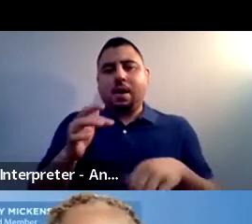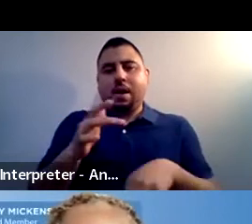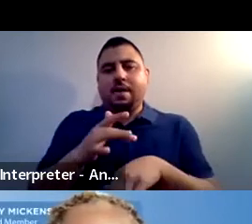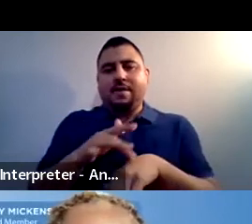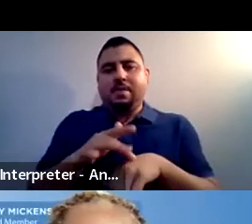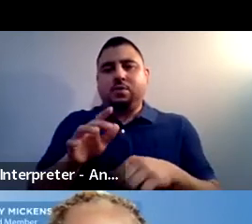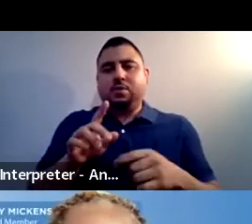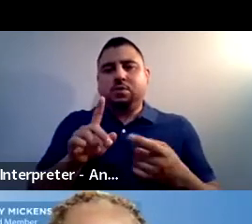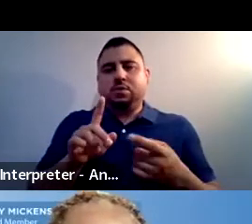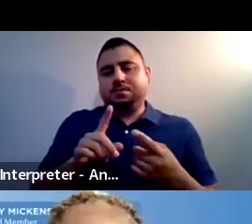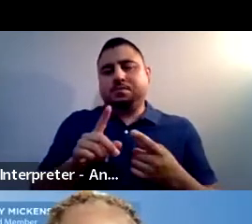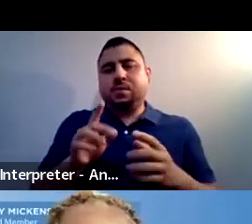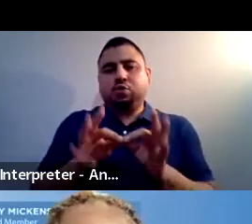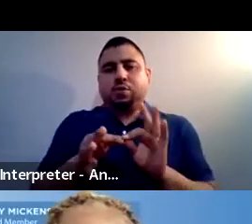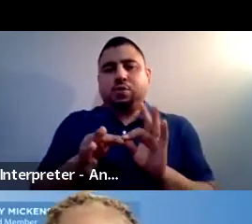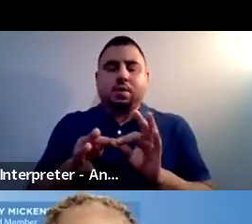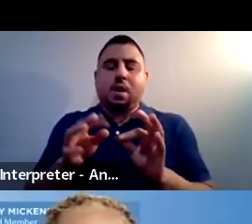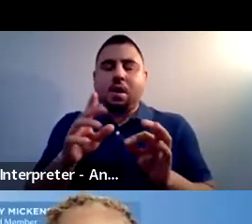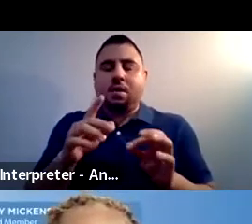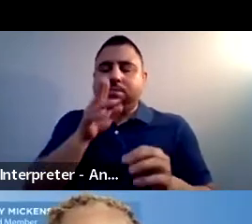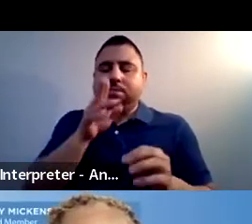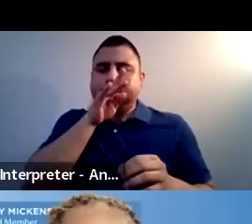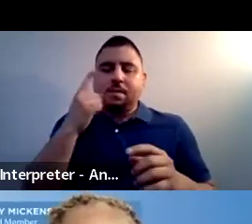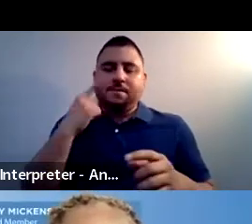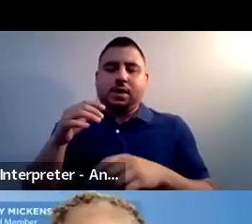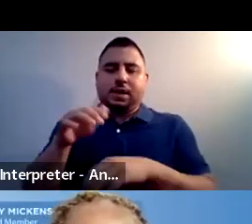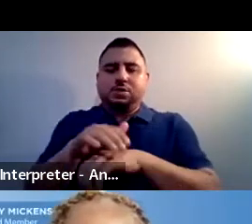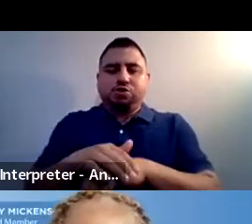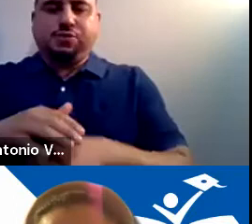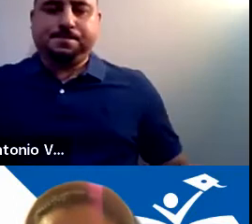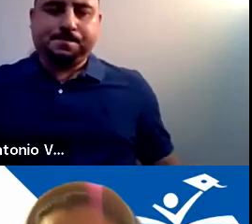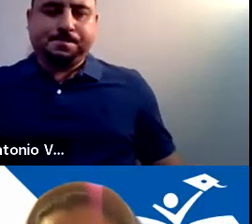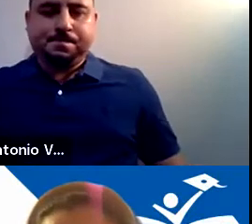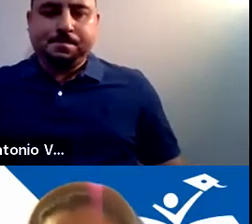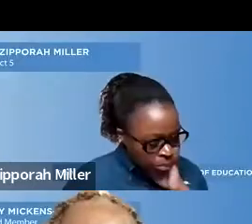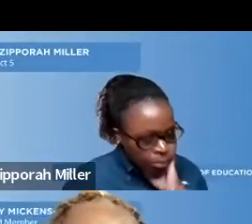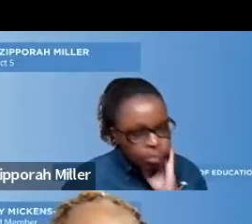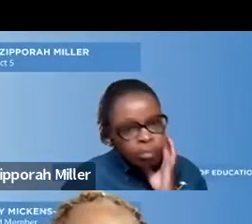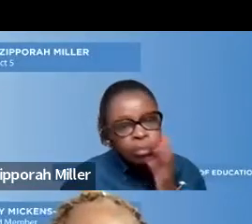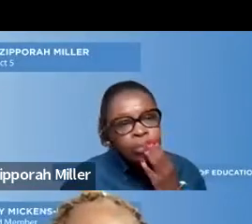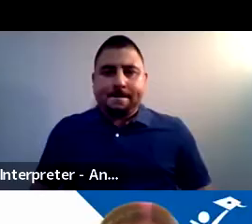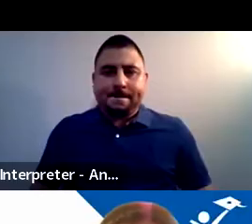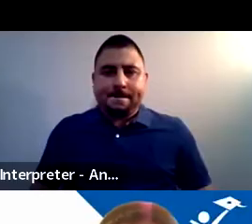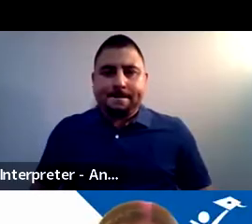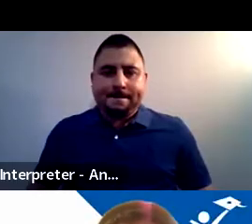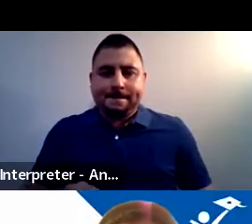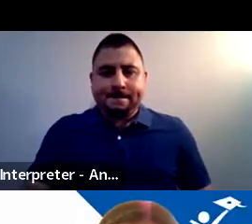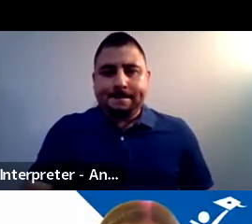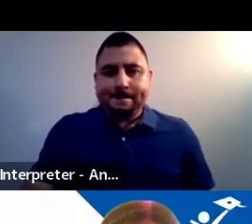cifras pequeñas para yo poder interpretarlas en inglés. Muchas gracias, señora. Hola, buenas tardes. Mi nombre es Lady